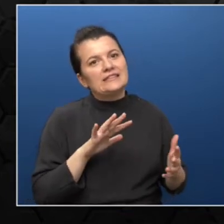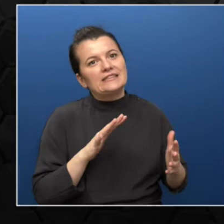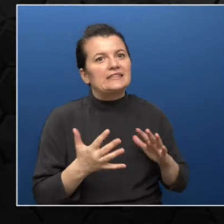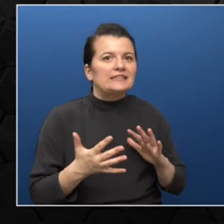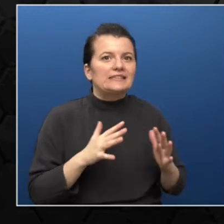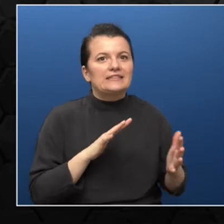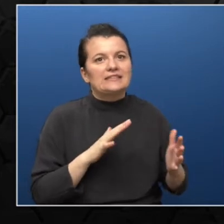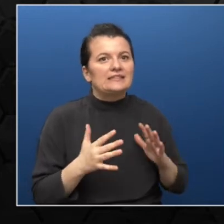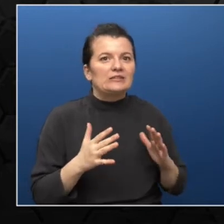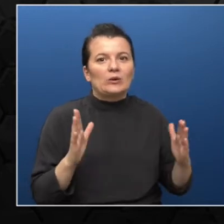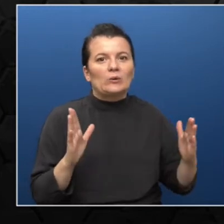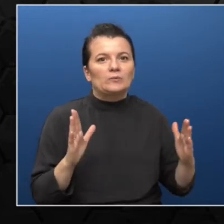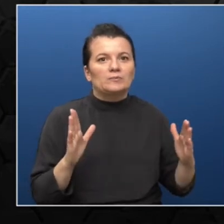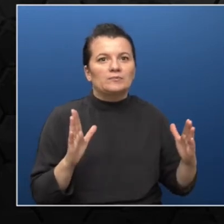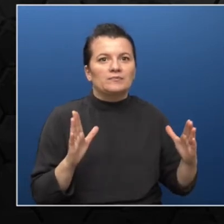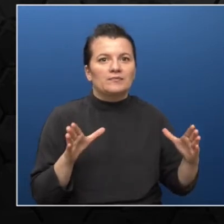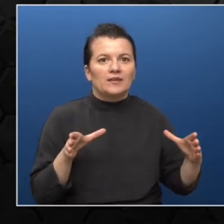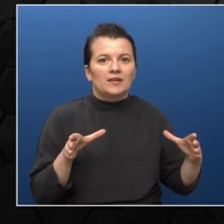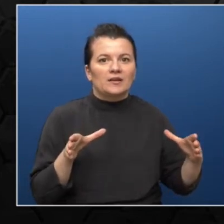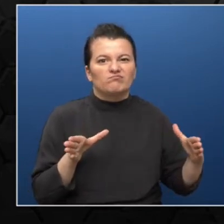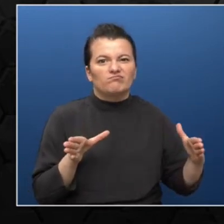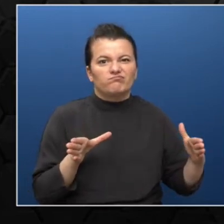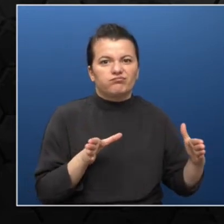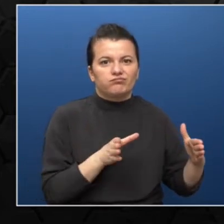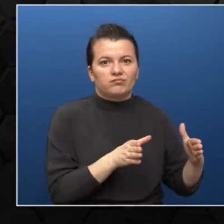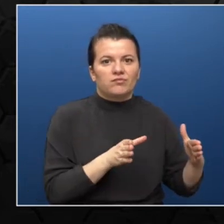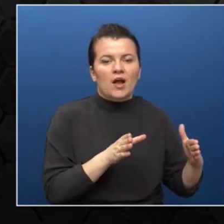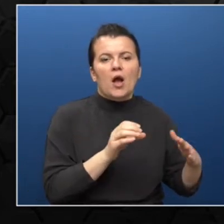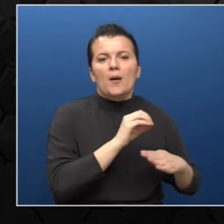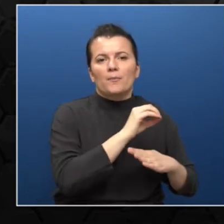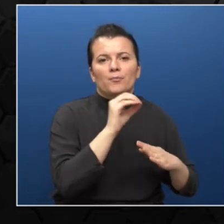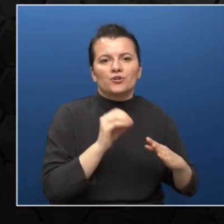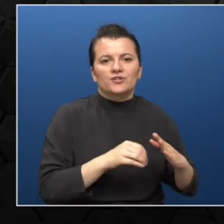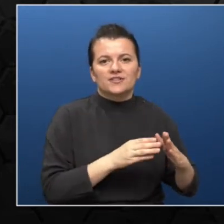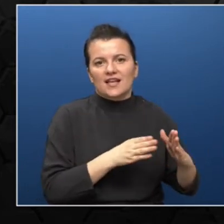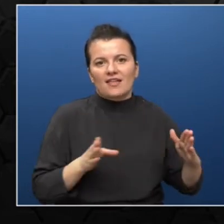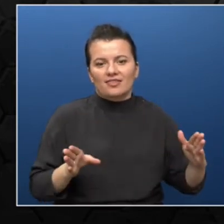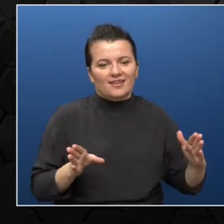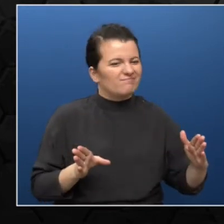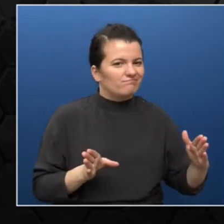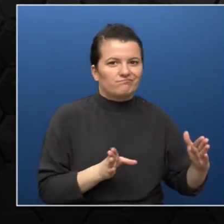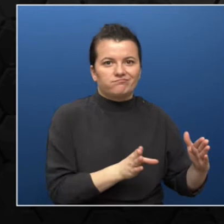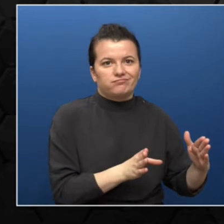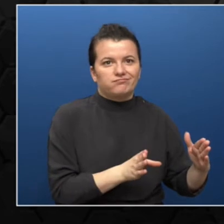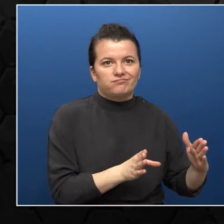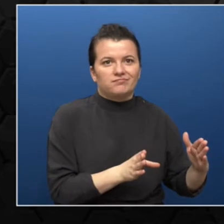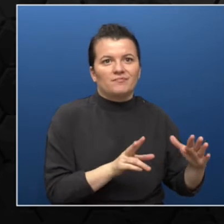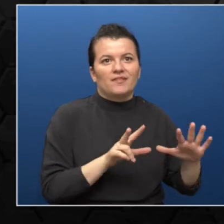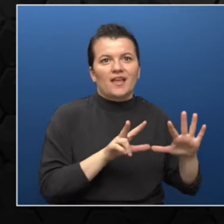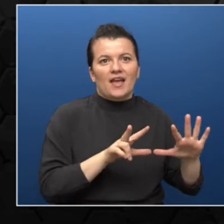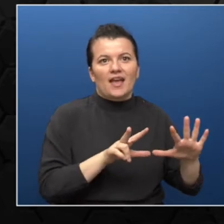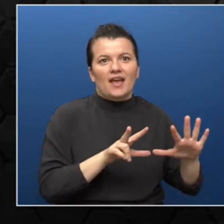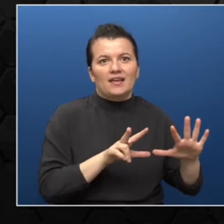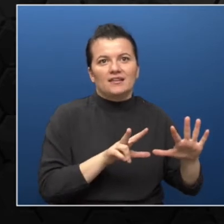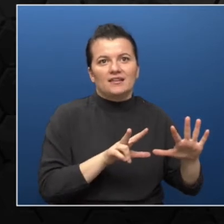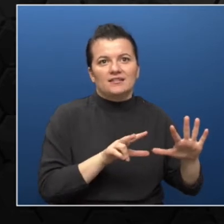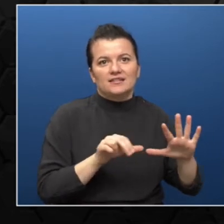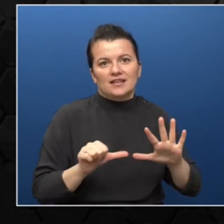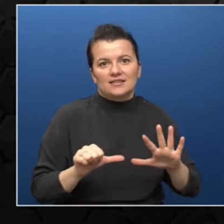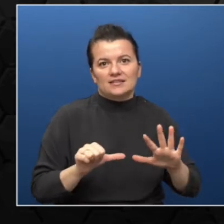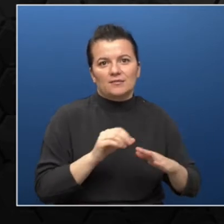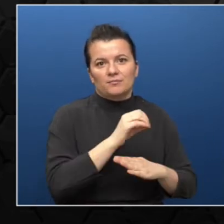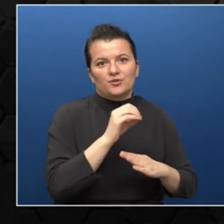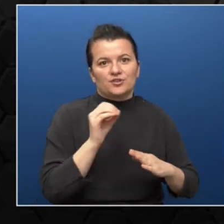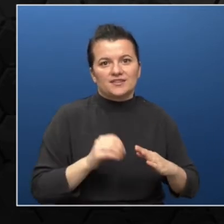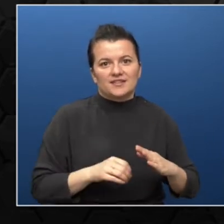sense that we only have 68% which are correctly predicted. So